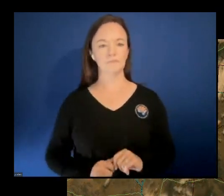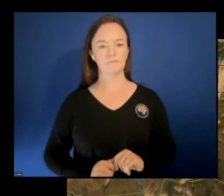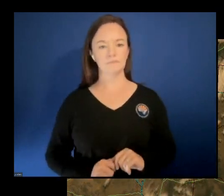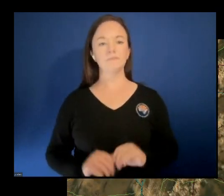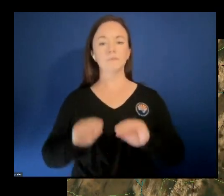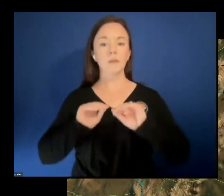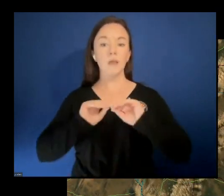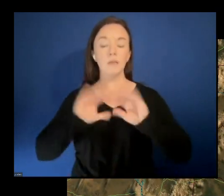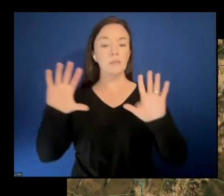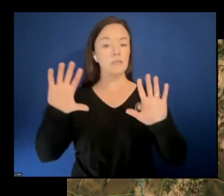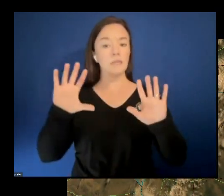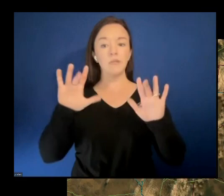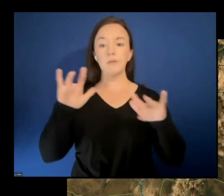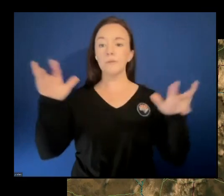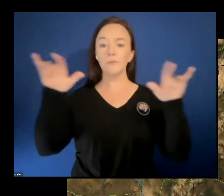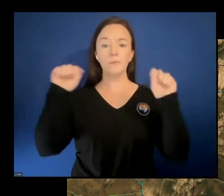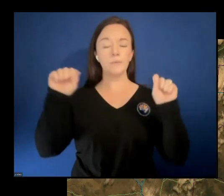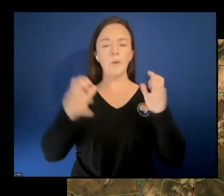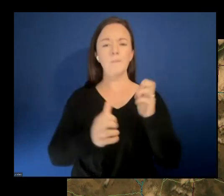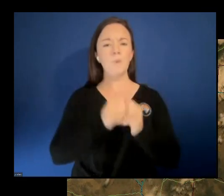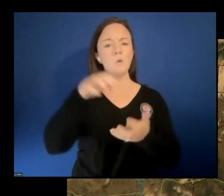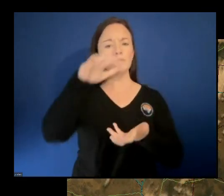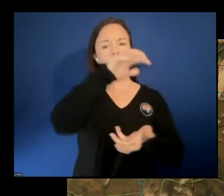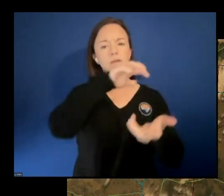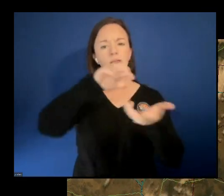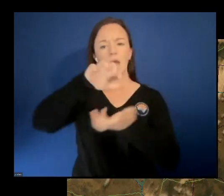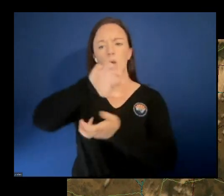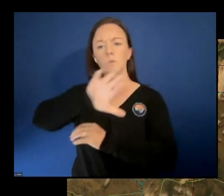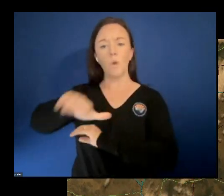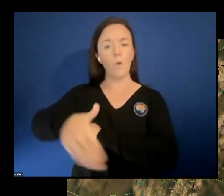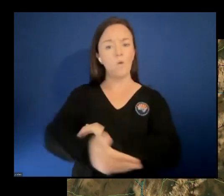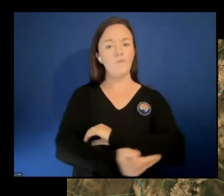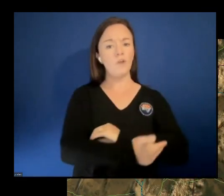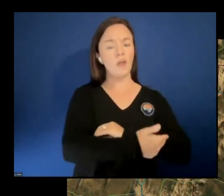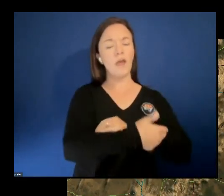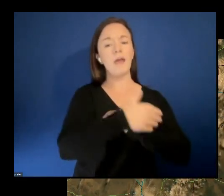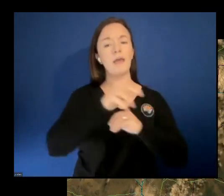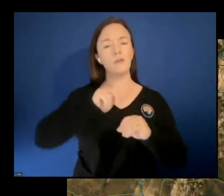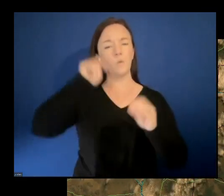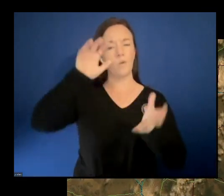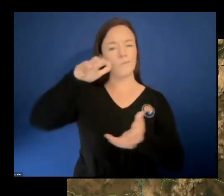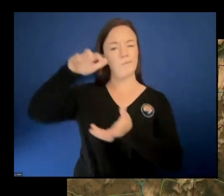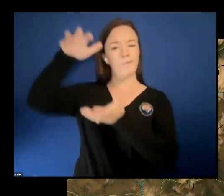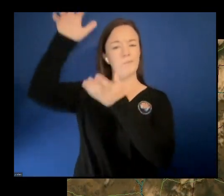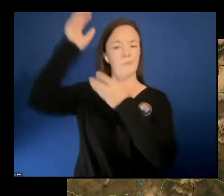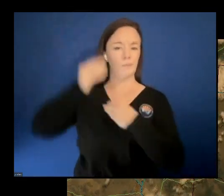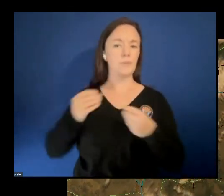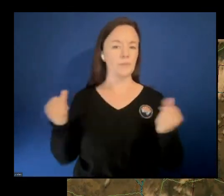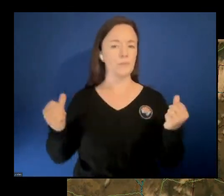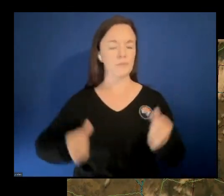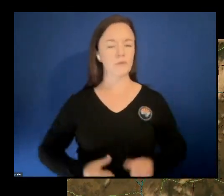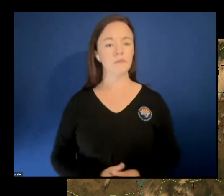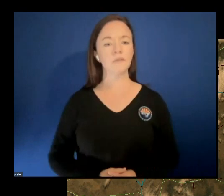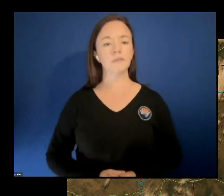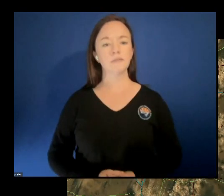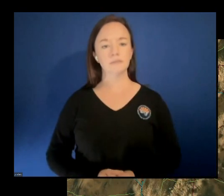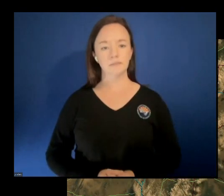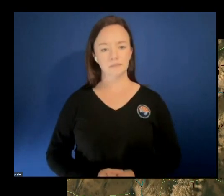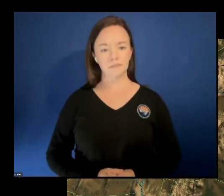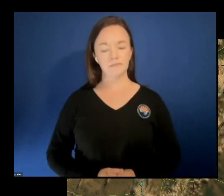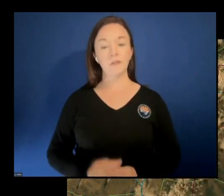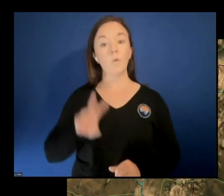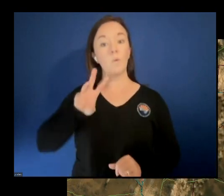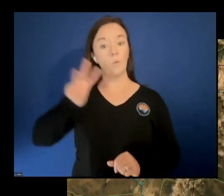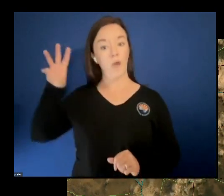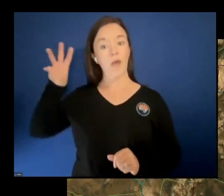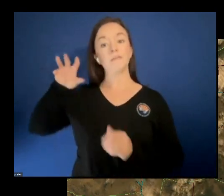this morning. Most of the clouds we had overnight have pushed off to the north. You can see a lot of cloud cover out to the west,